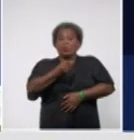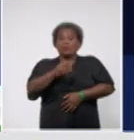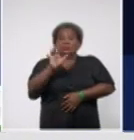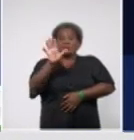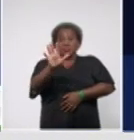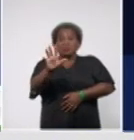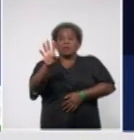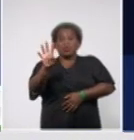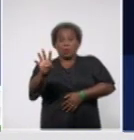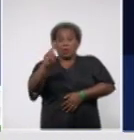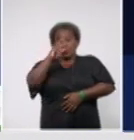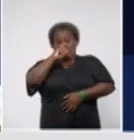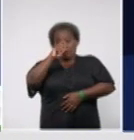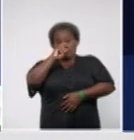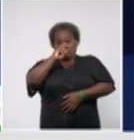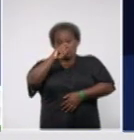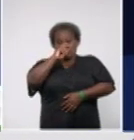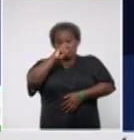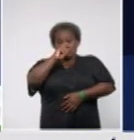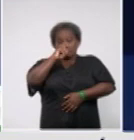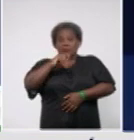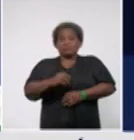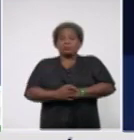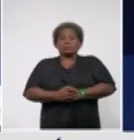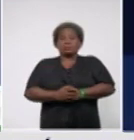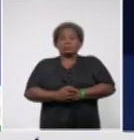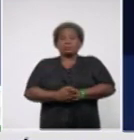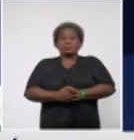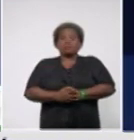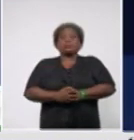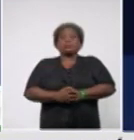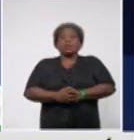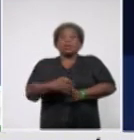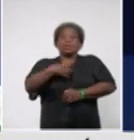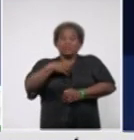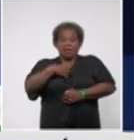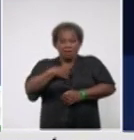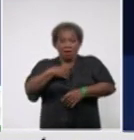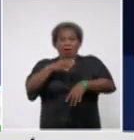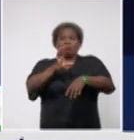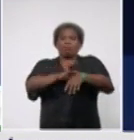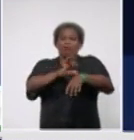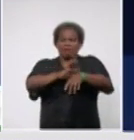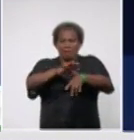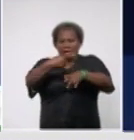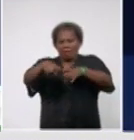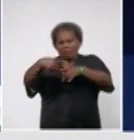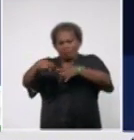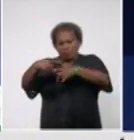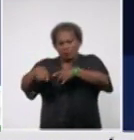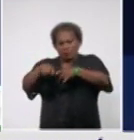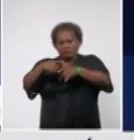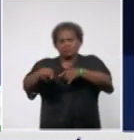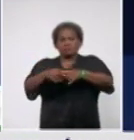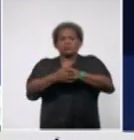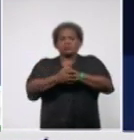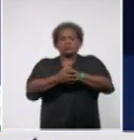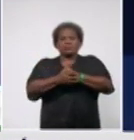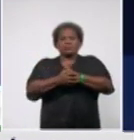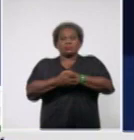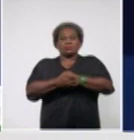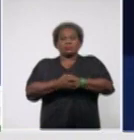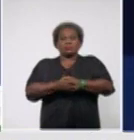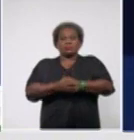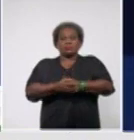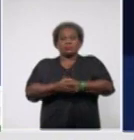of Ciego de Ávila. He had some pre-existing health conditions which